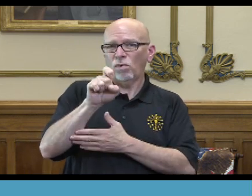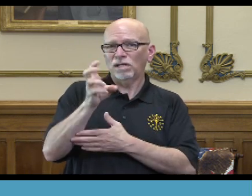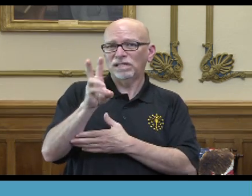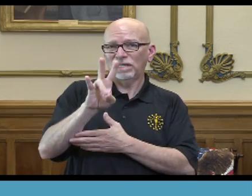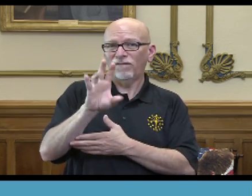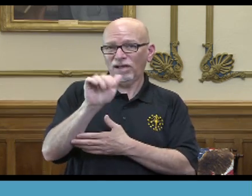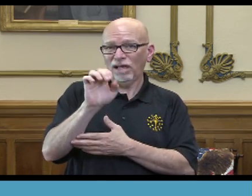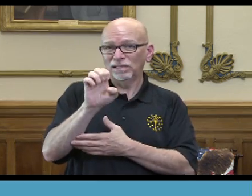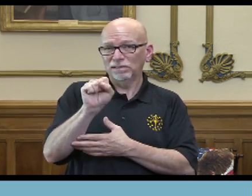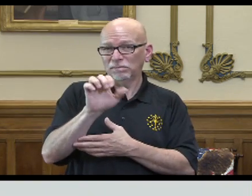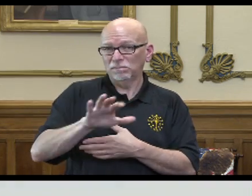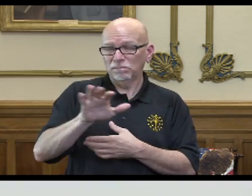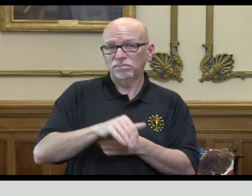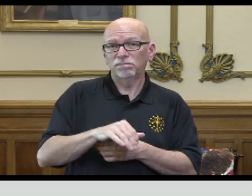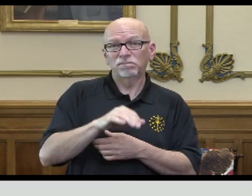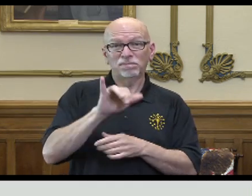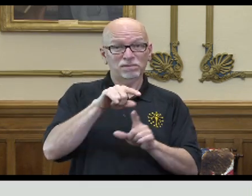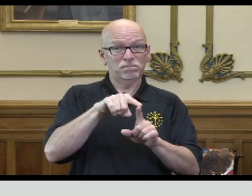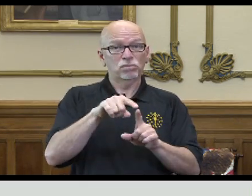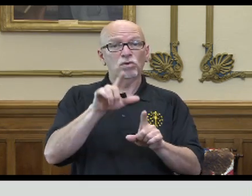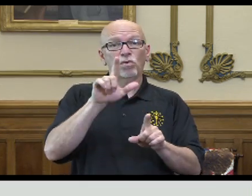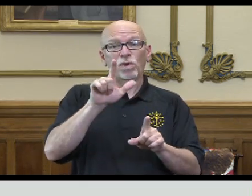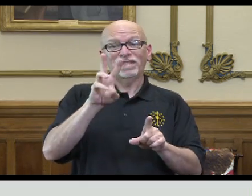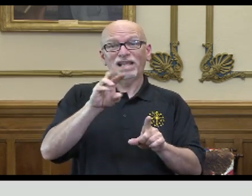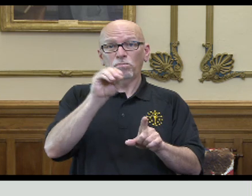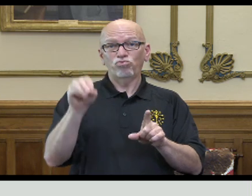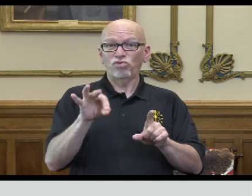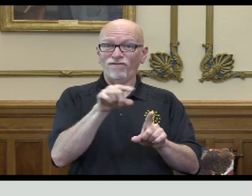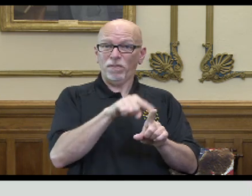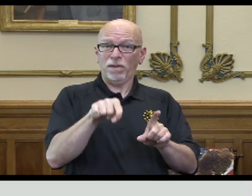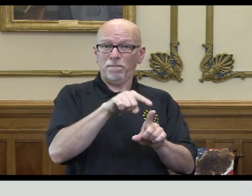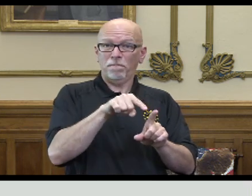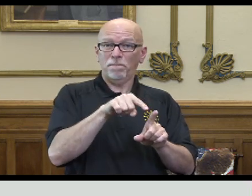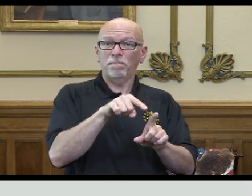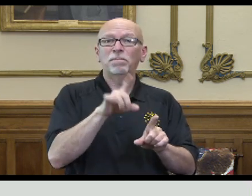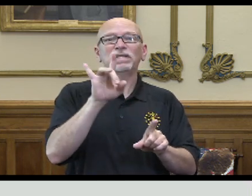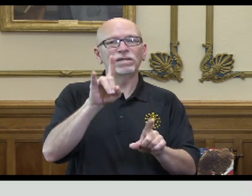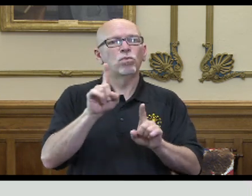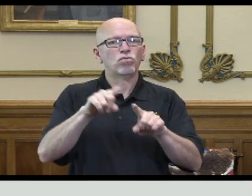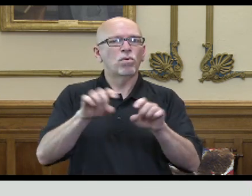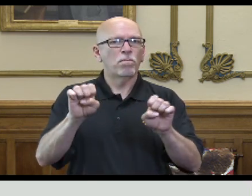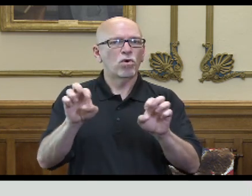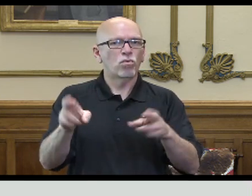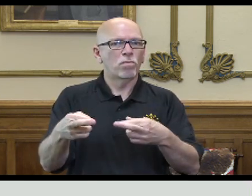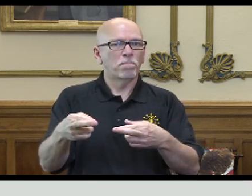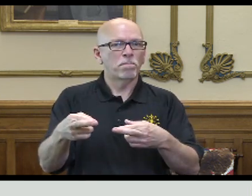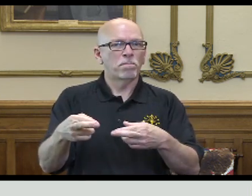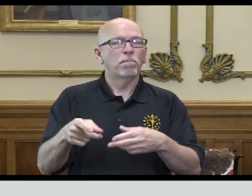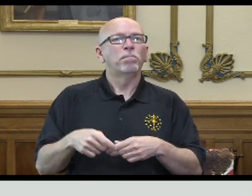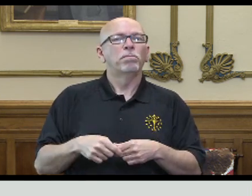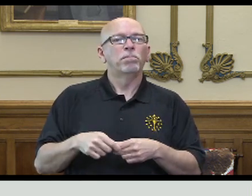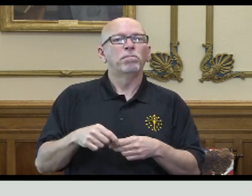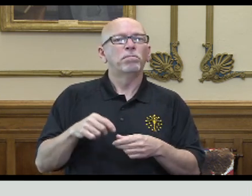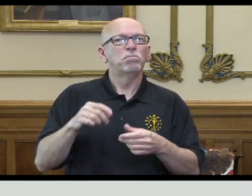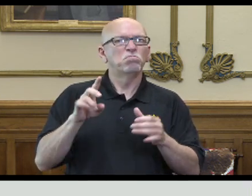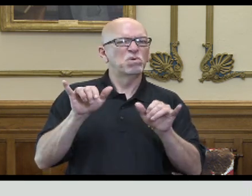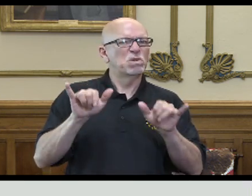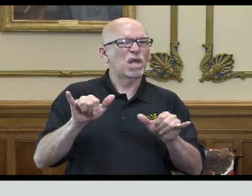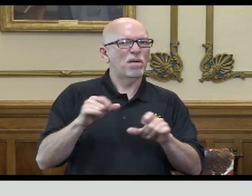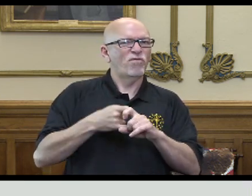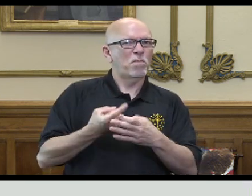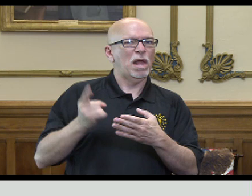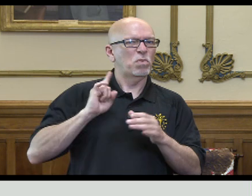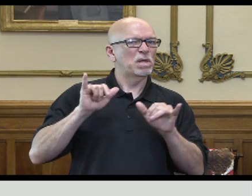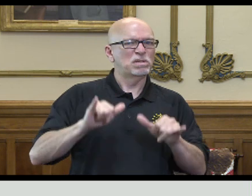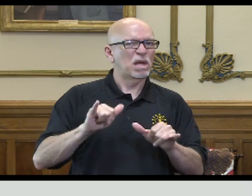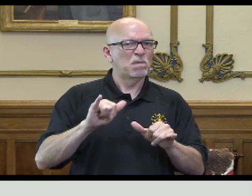35,167 cases. Of those, 26% of individuals visited the emergency department, which is basically unchanged from last